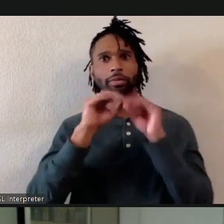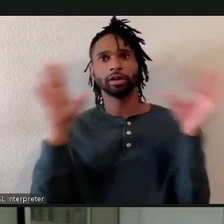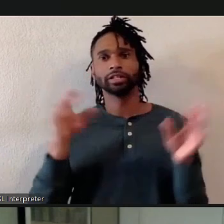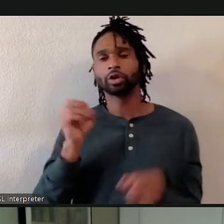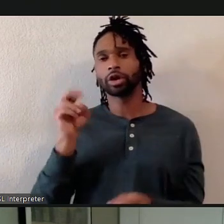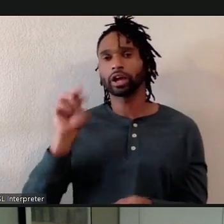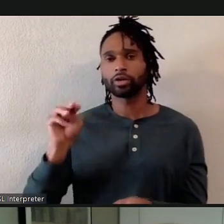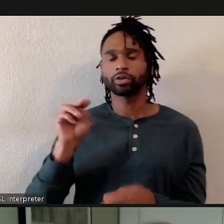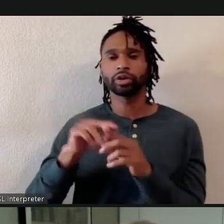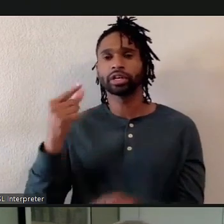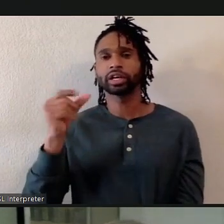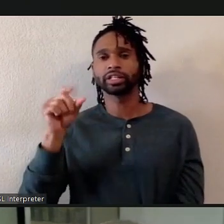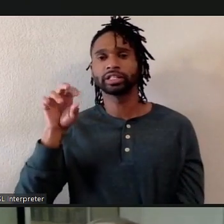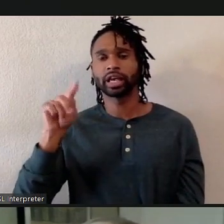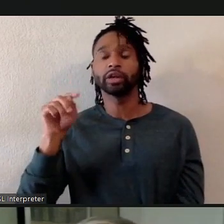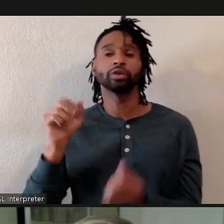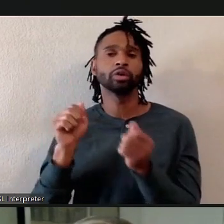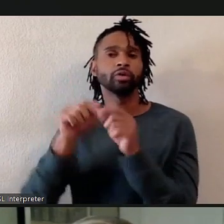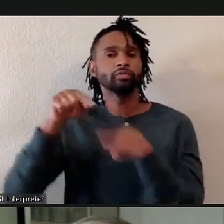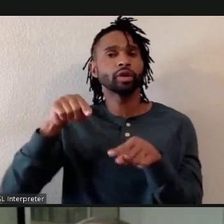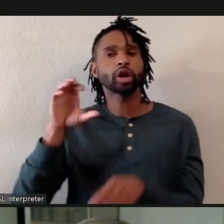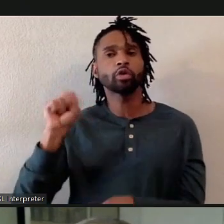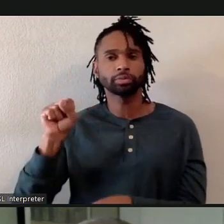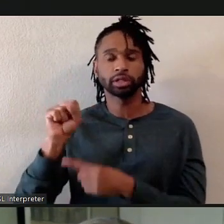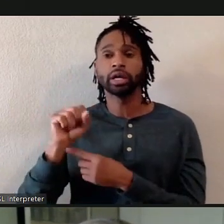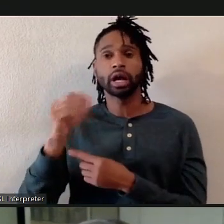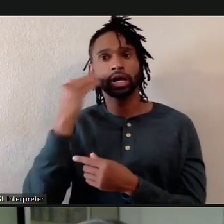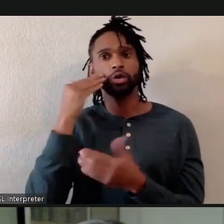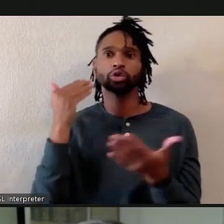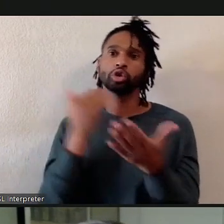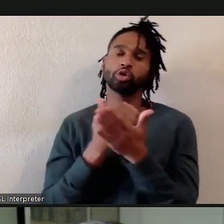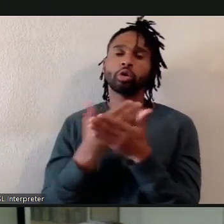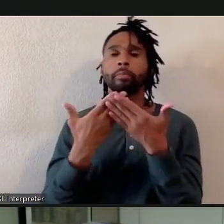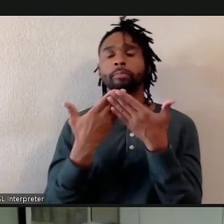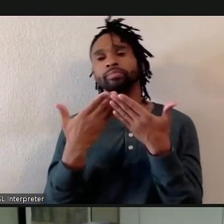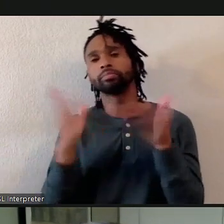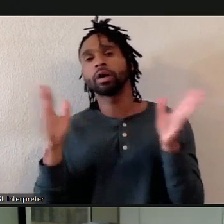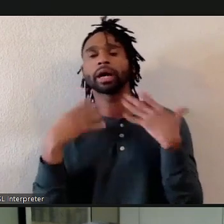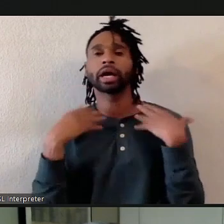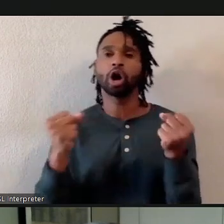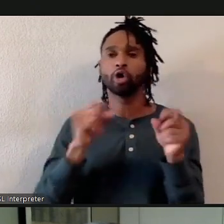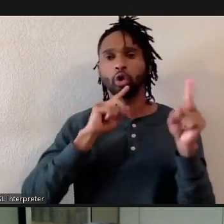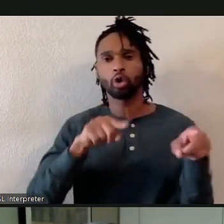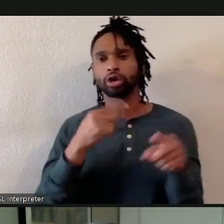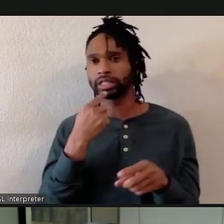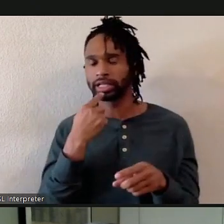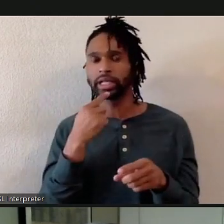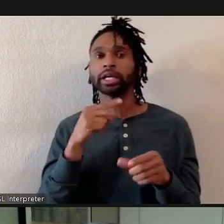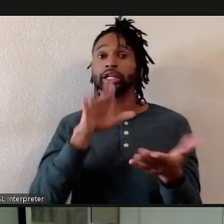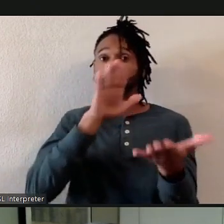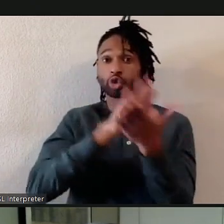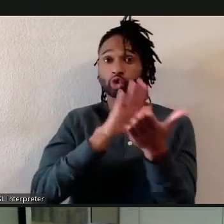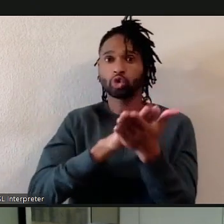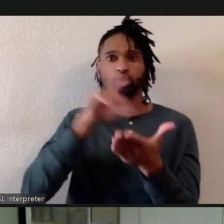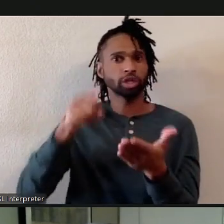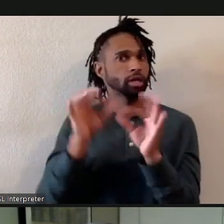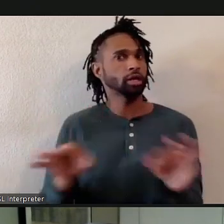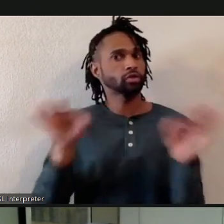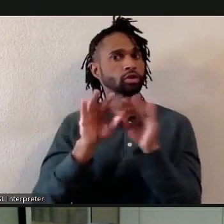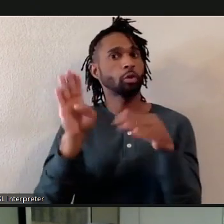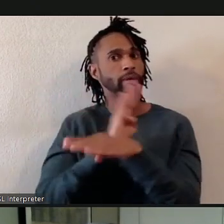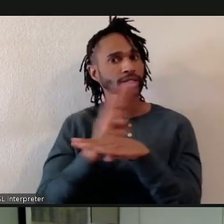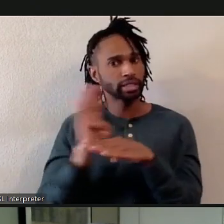with the Gazette in Colorado Springs. I know there was a new public health order earlier this week that I believe declared schools to be essential businesses.